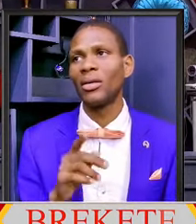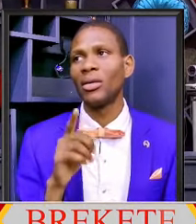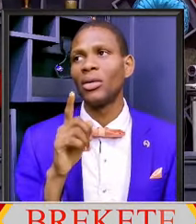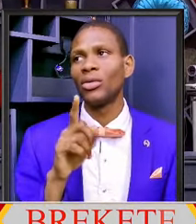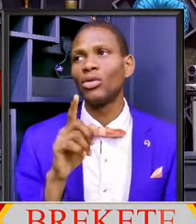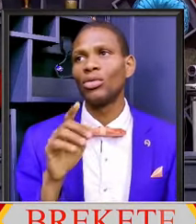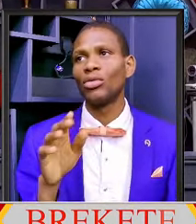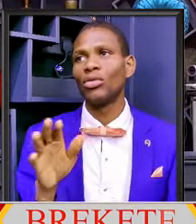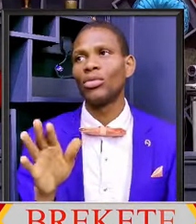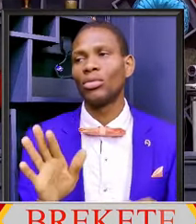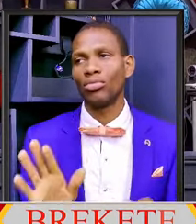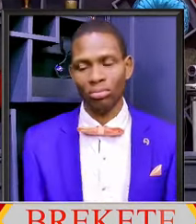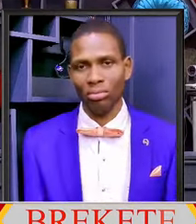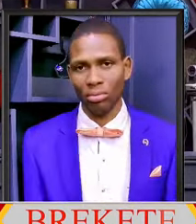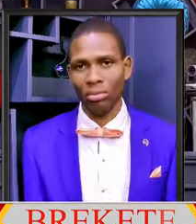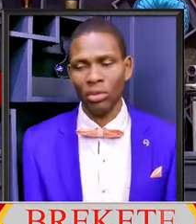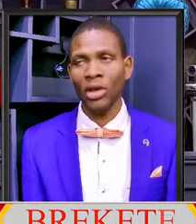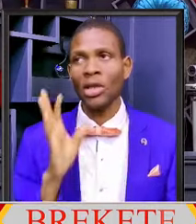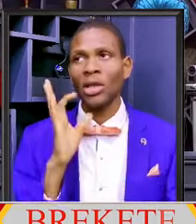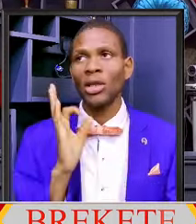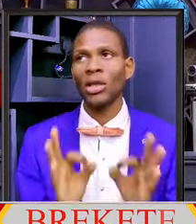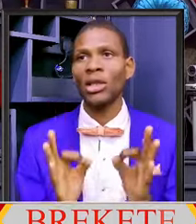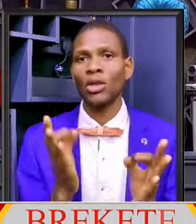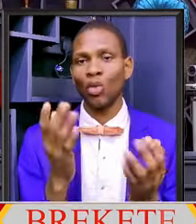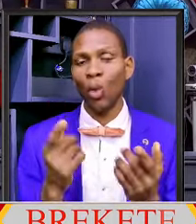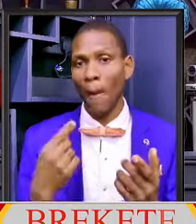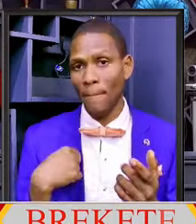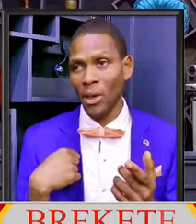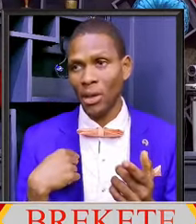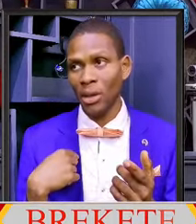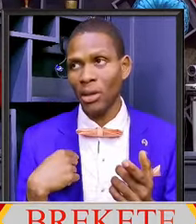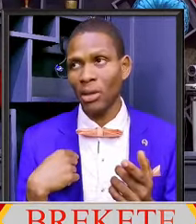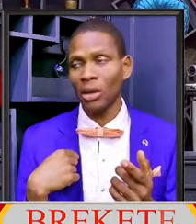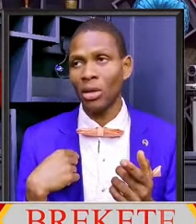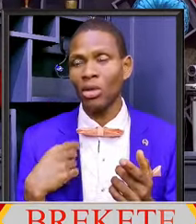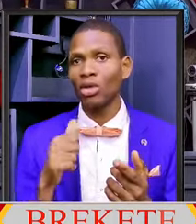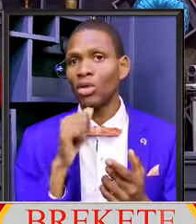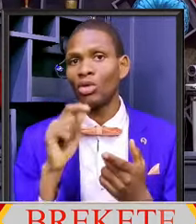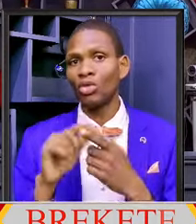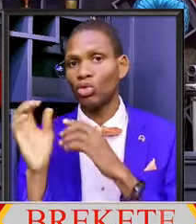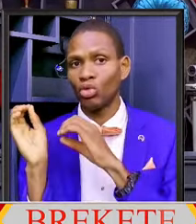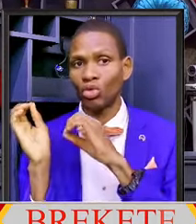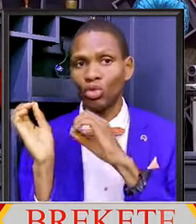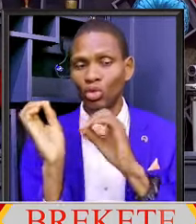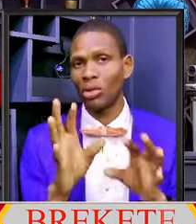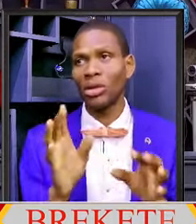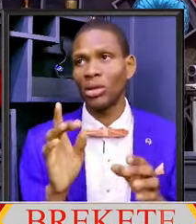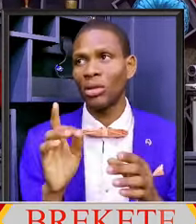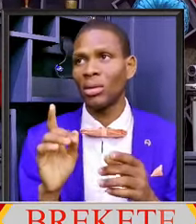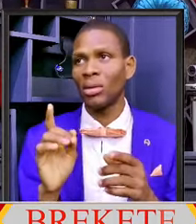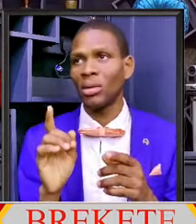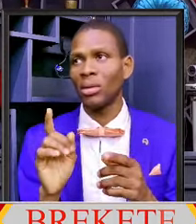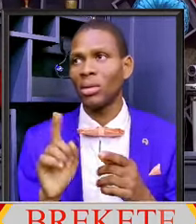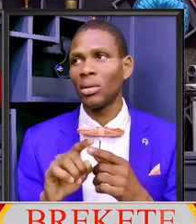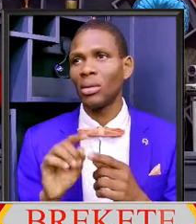drop your hand. If you want make I not throw him at her, raise up your hand.